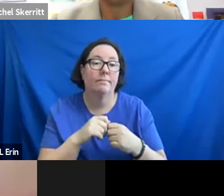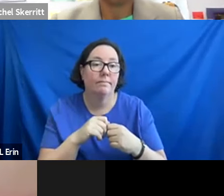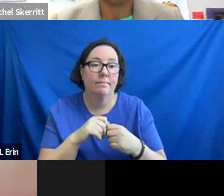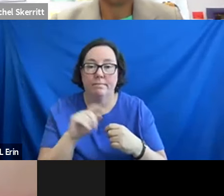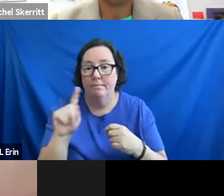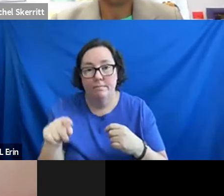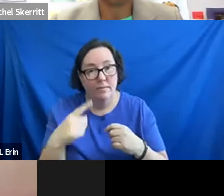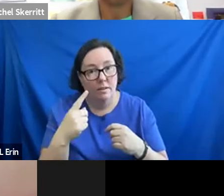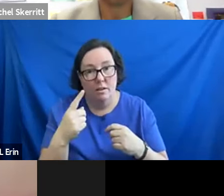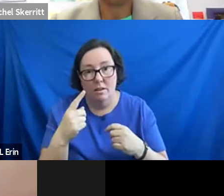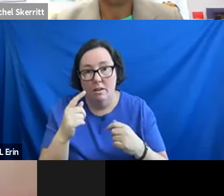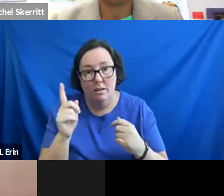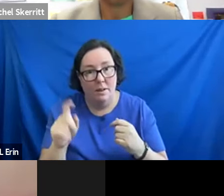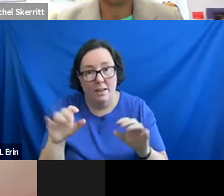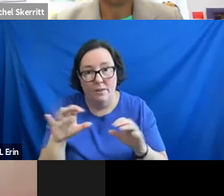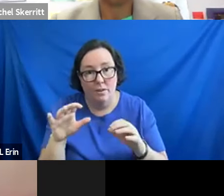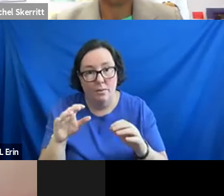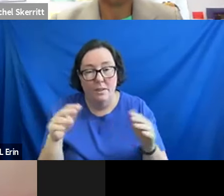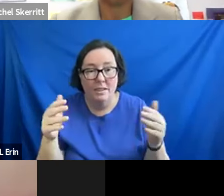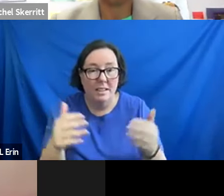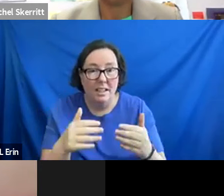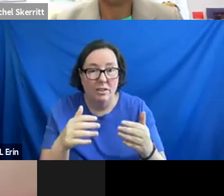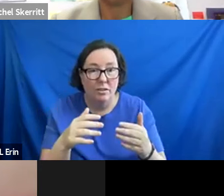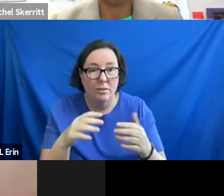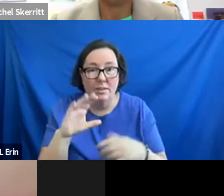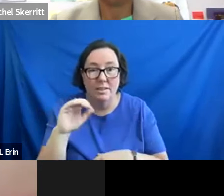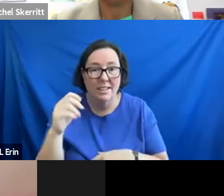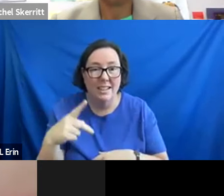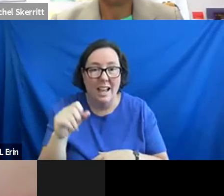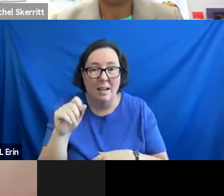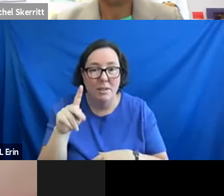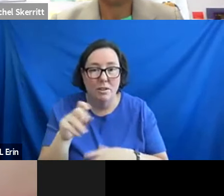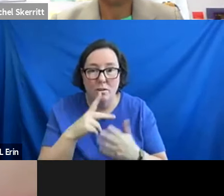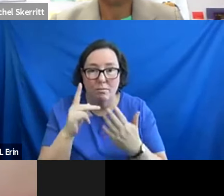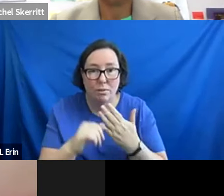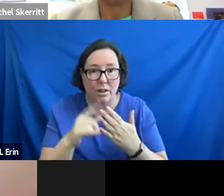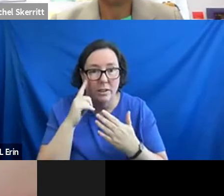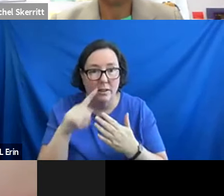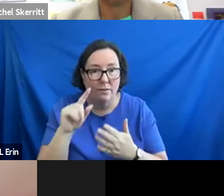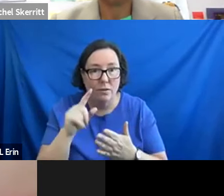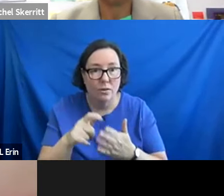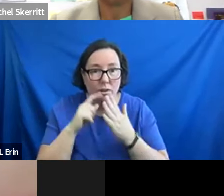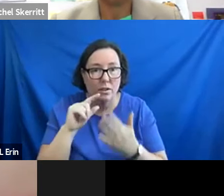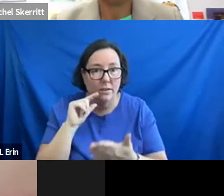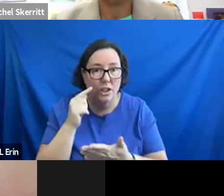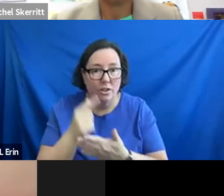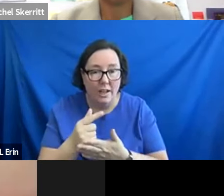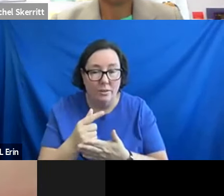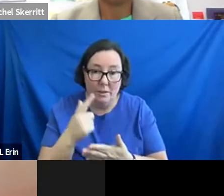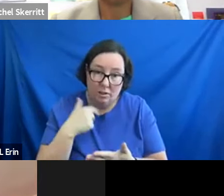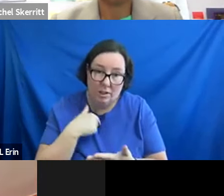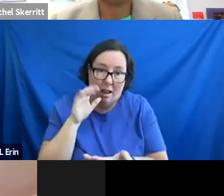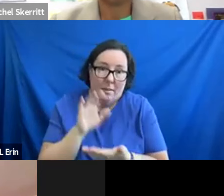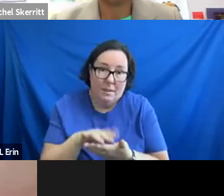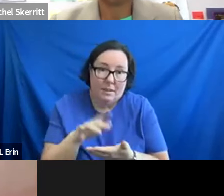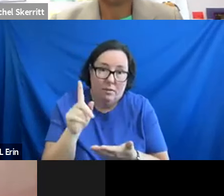have to do was to introduce a capstone project as a graduation requirement, which I believe